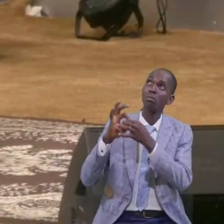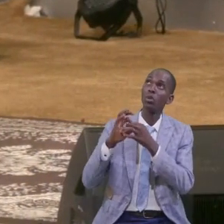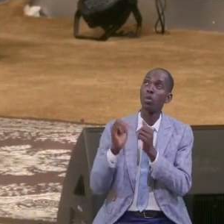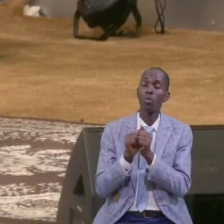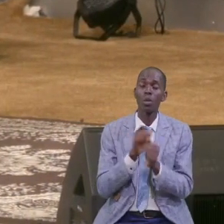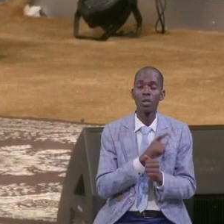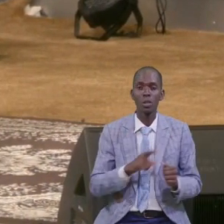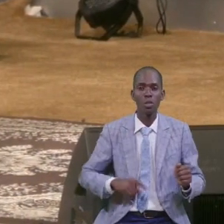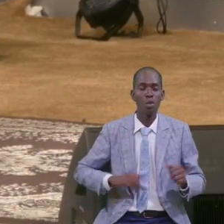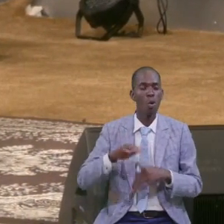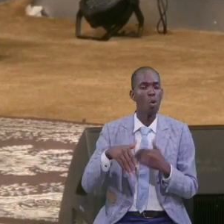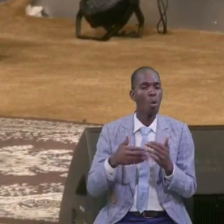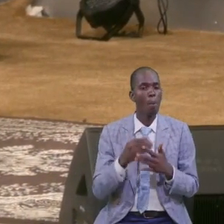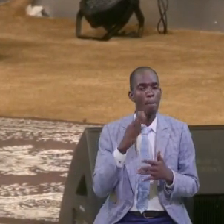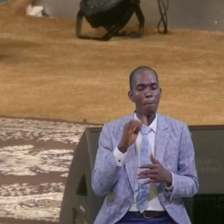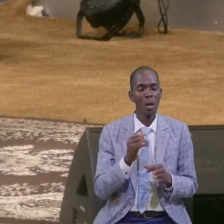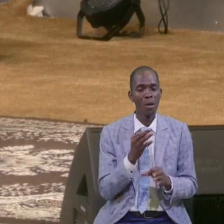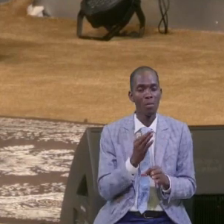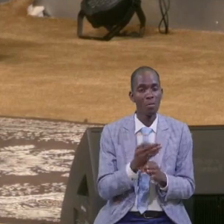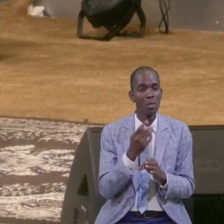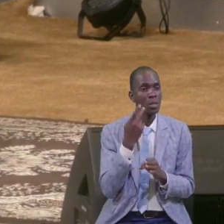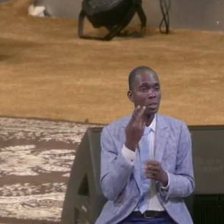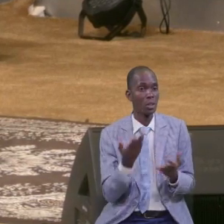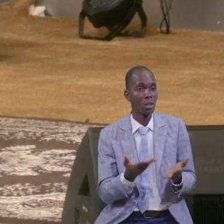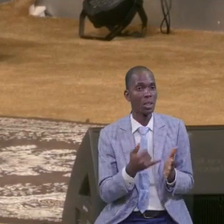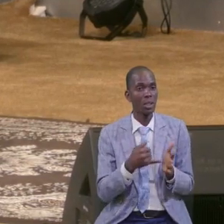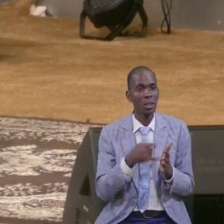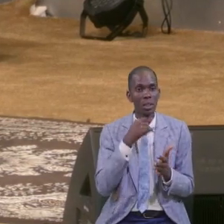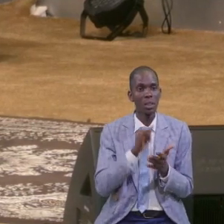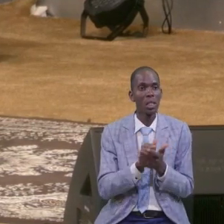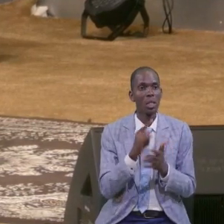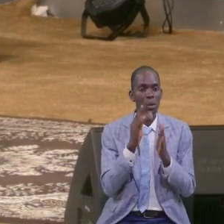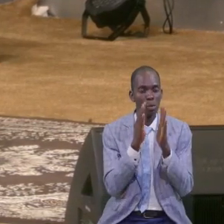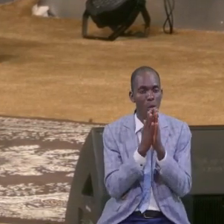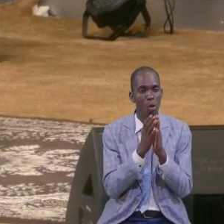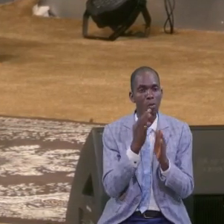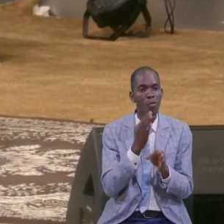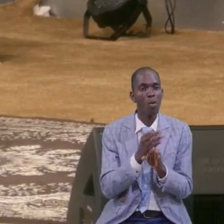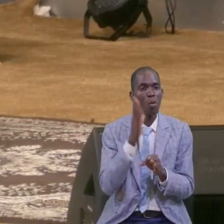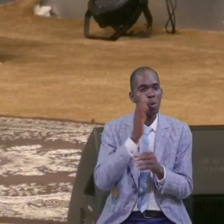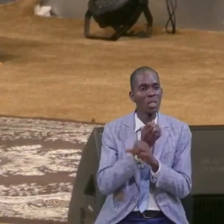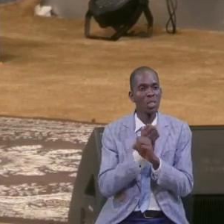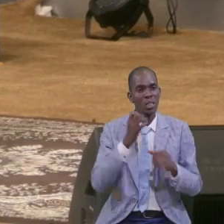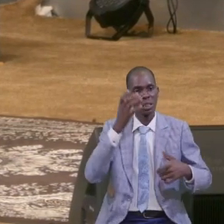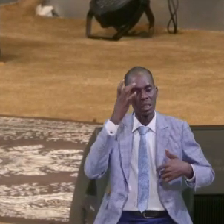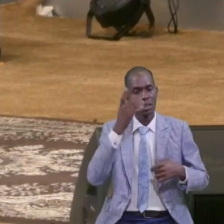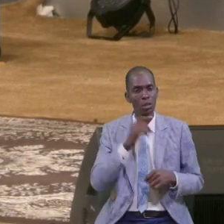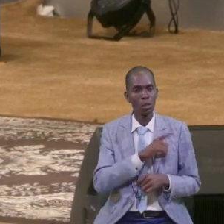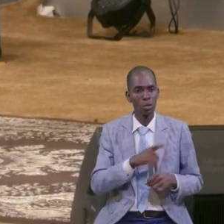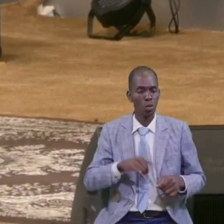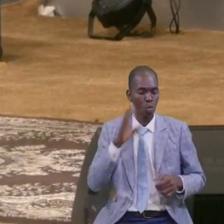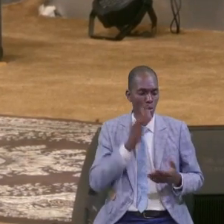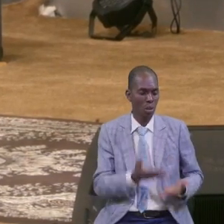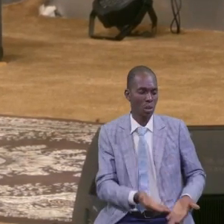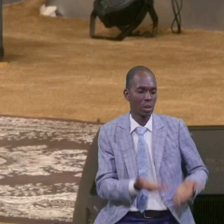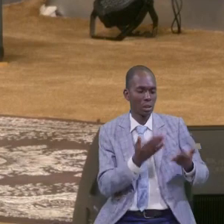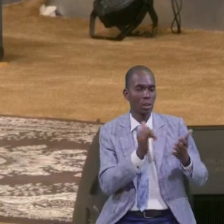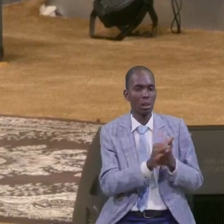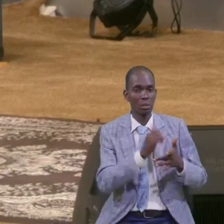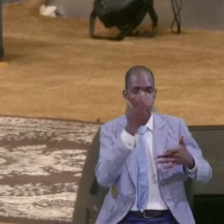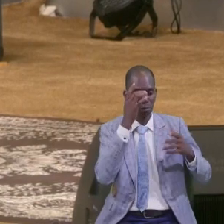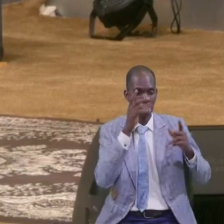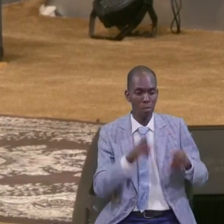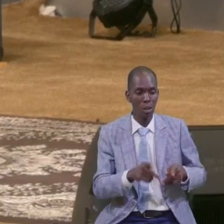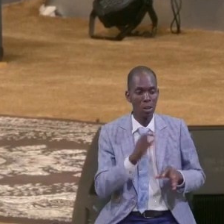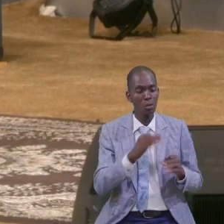by faith. The prayer of faith shall save the sick, and the Lord shall raise him up. And if he has committed sins,